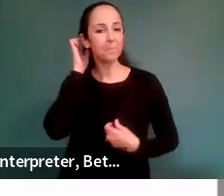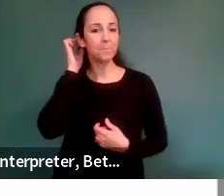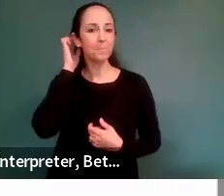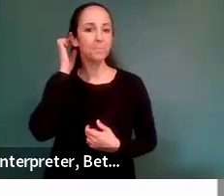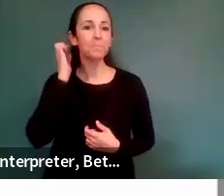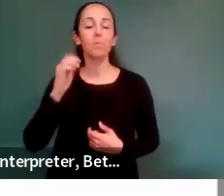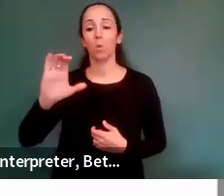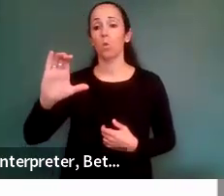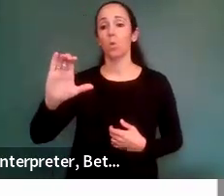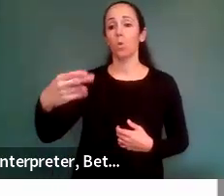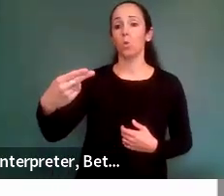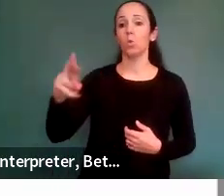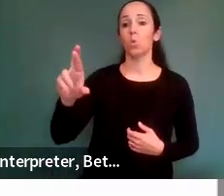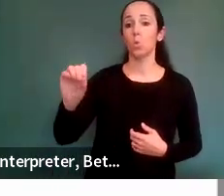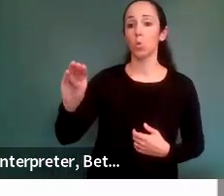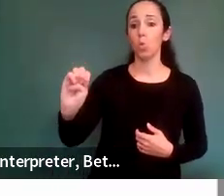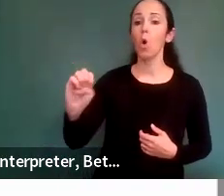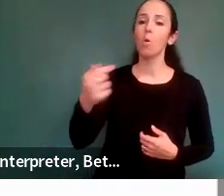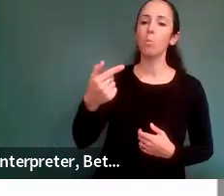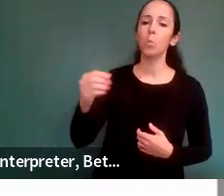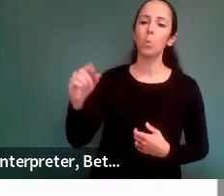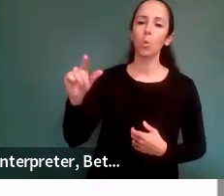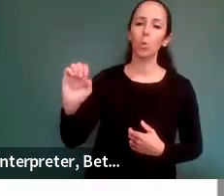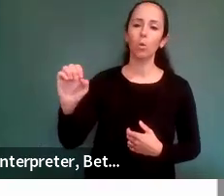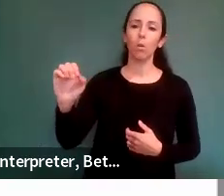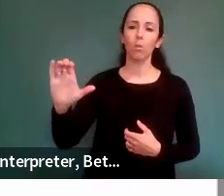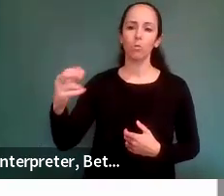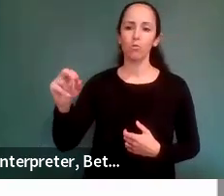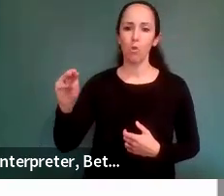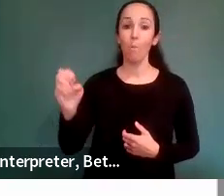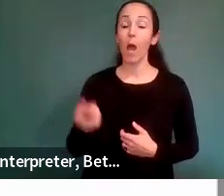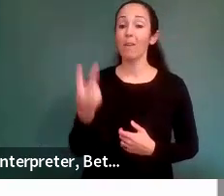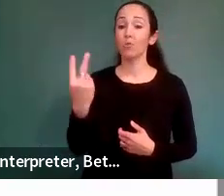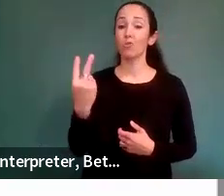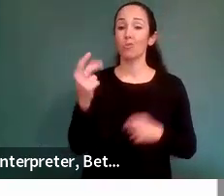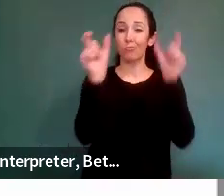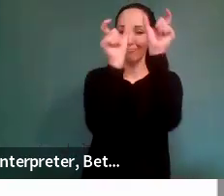Chrome, my Google Chrome, and I have two tabs open.